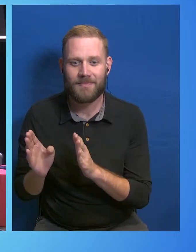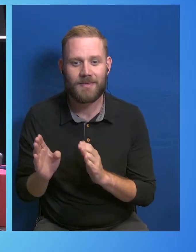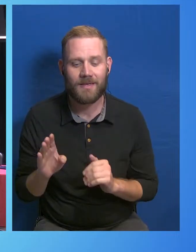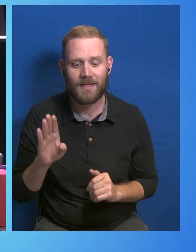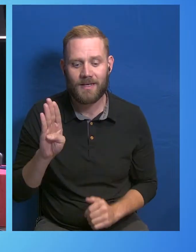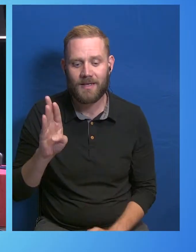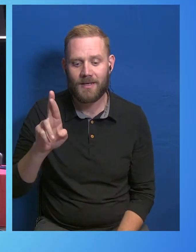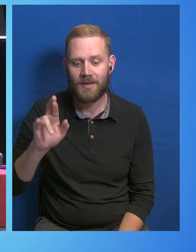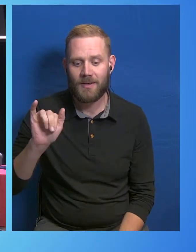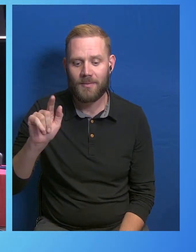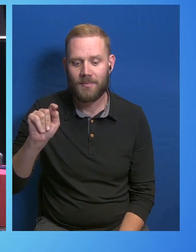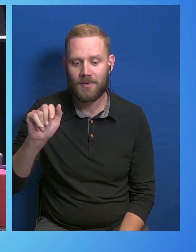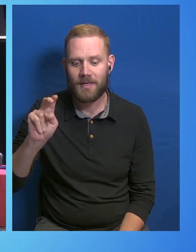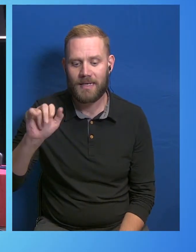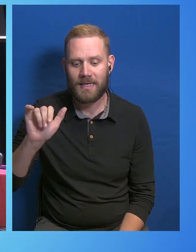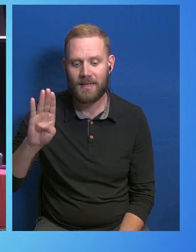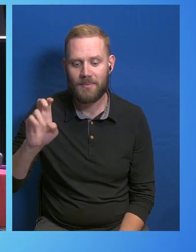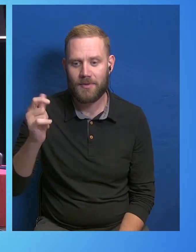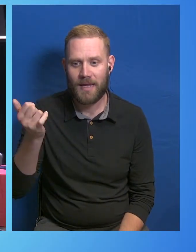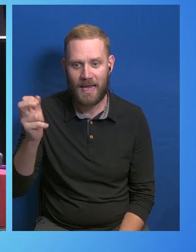Brittany Buchanan. I'm present.